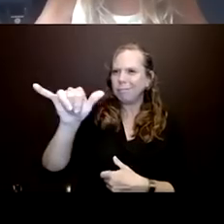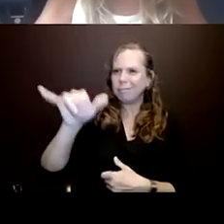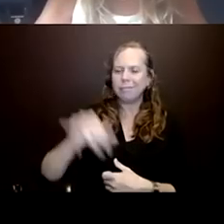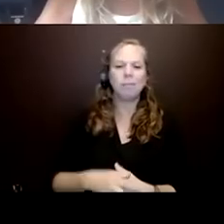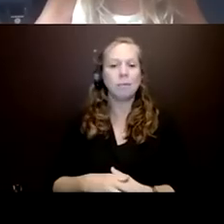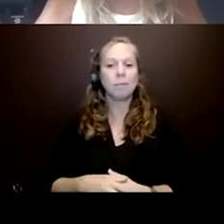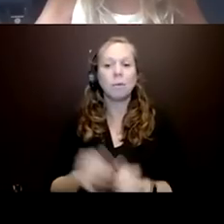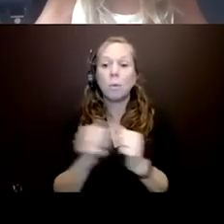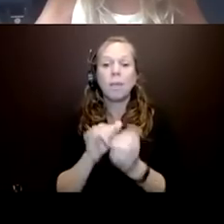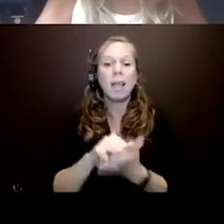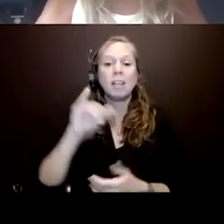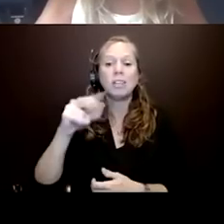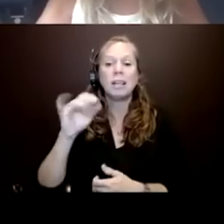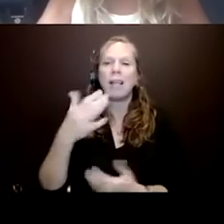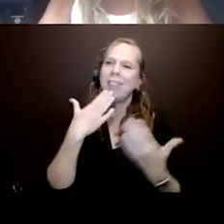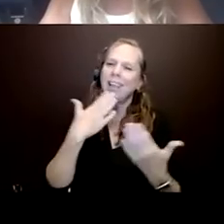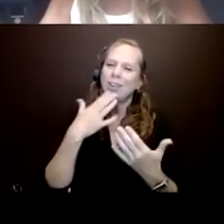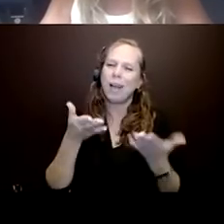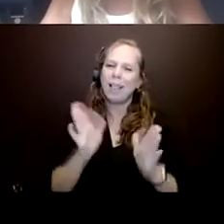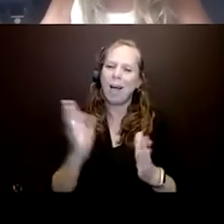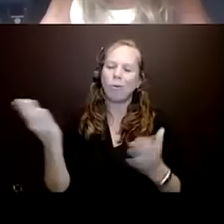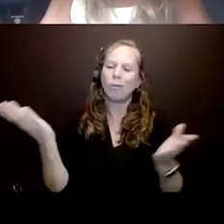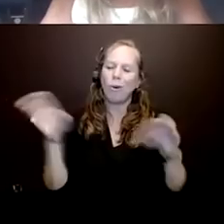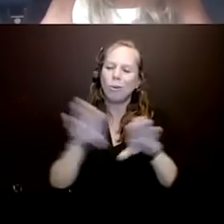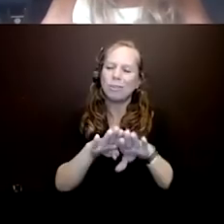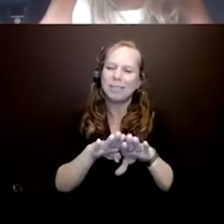thanks, Jenny, for allowing me to close. That's totally off the cuff, but.